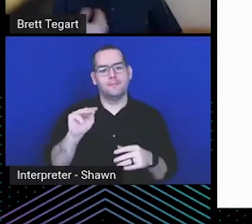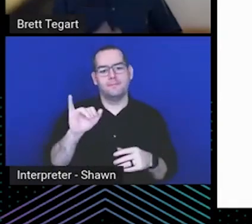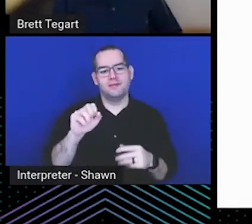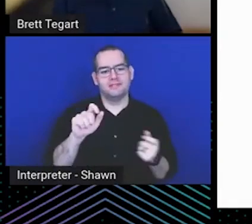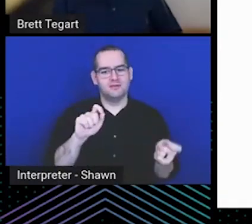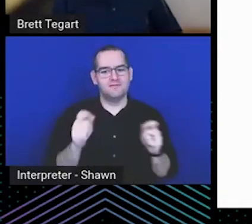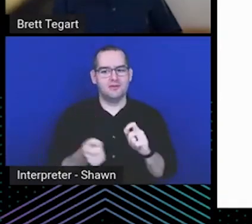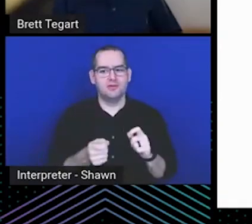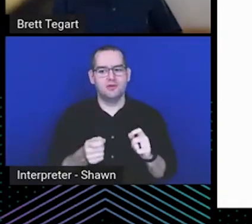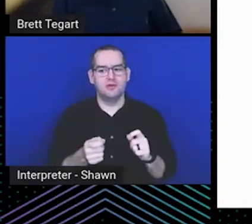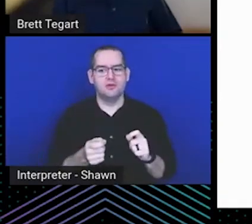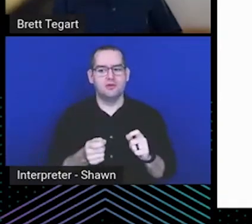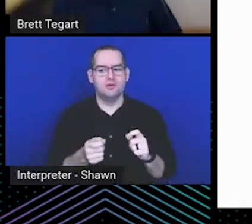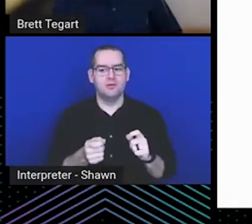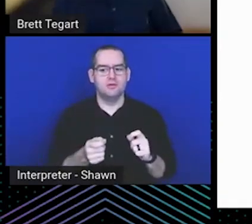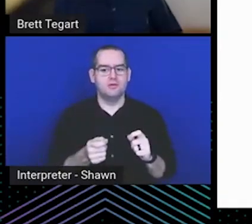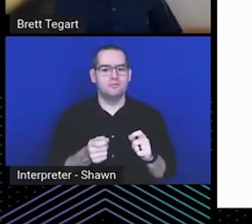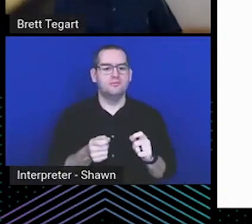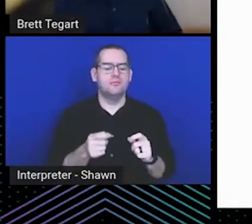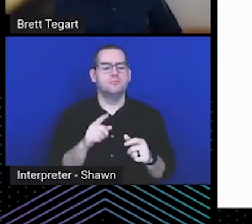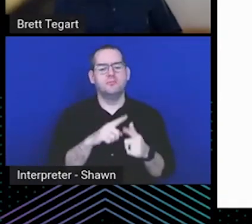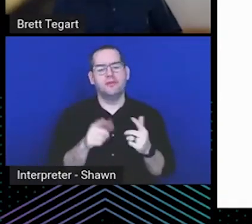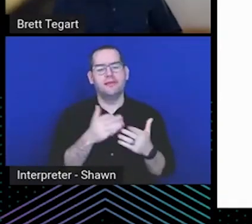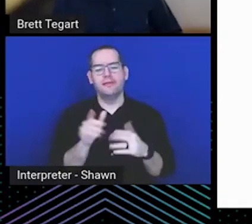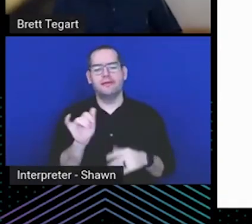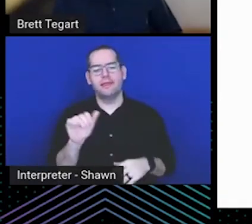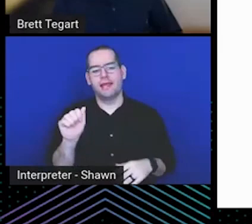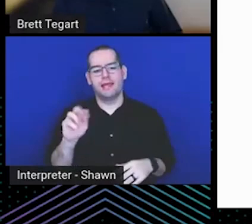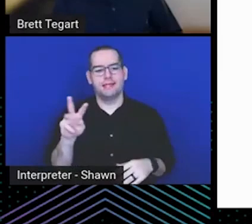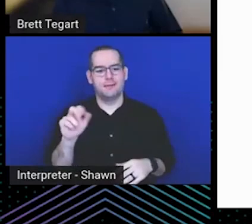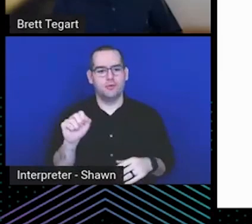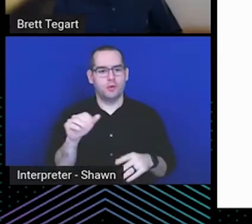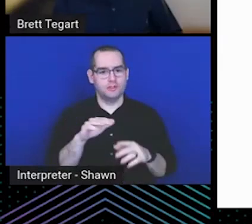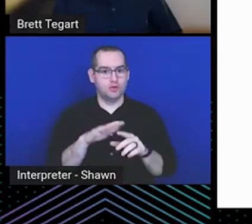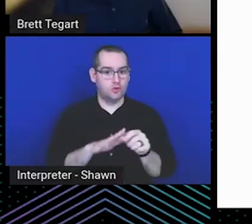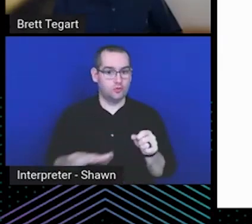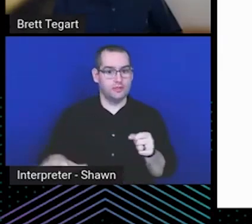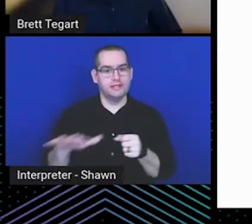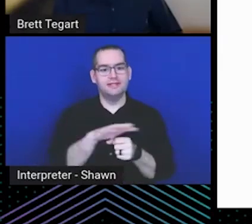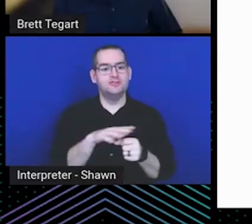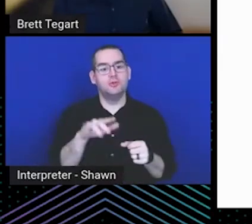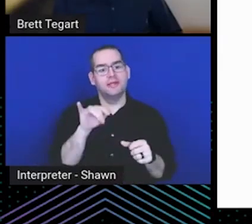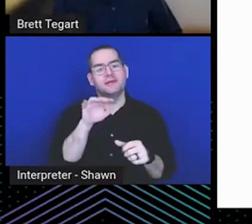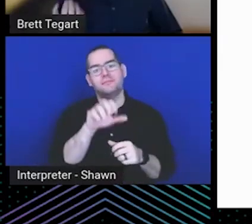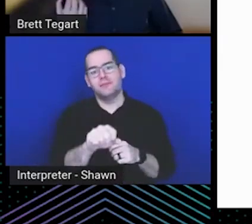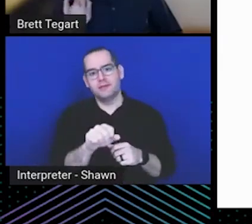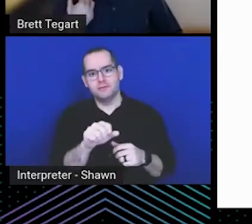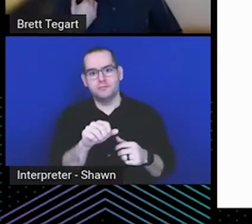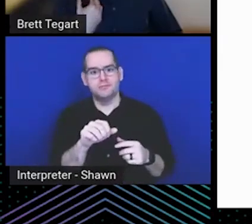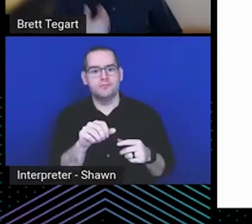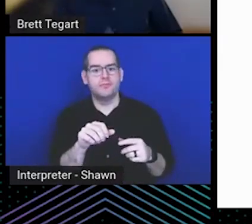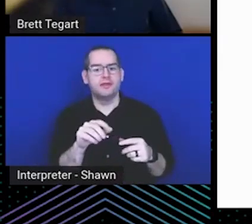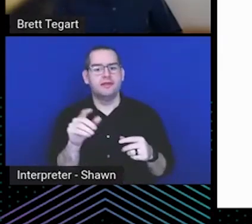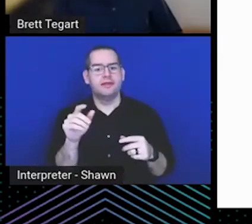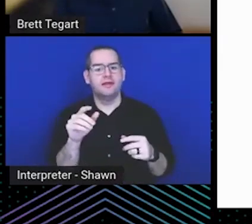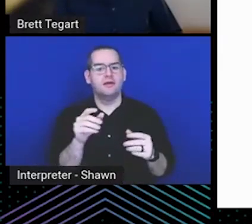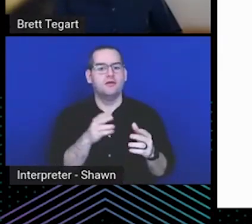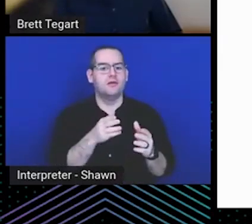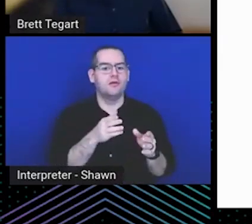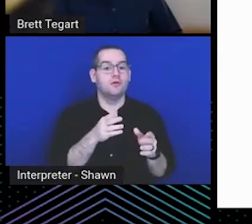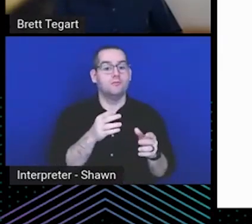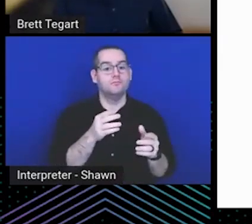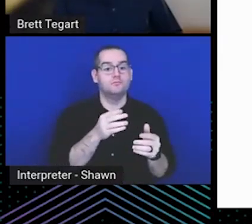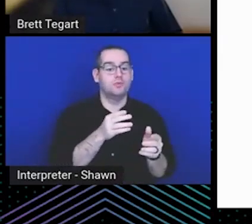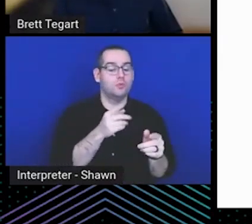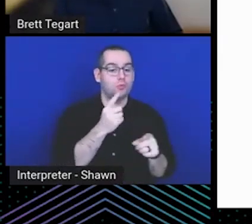were misconfigured by the end user. Things like an AWS region, you could pass it in as a string, but what happens if someone passes in the wrong string? It